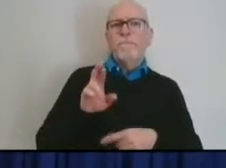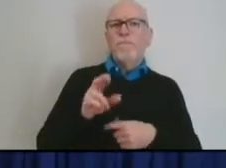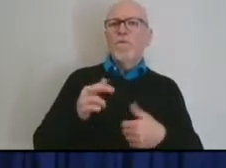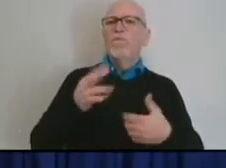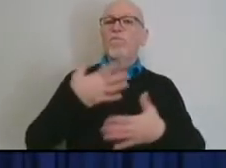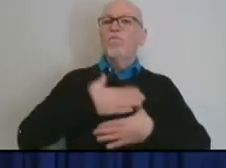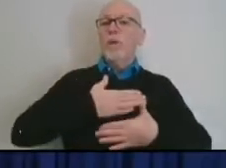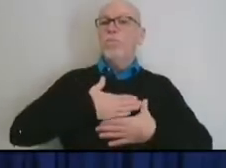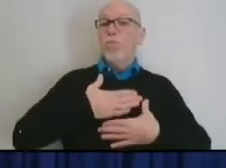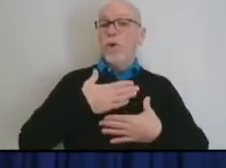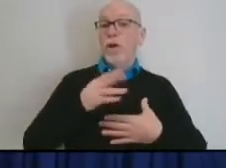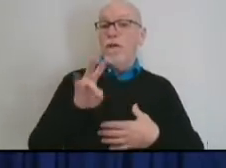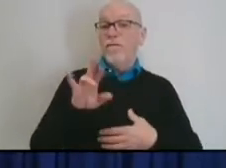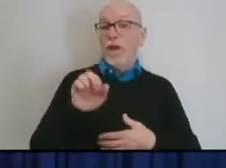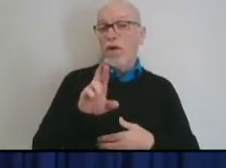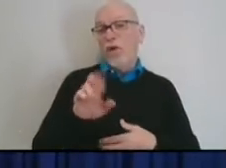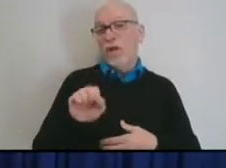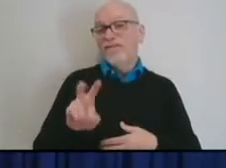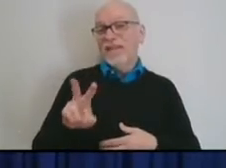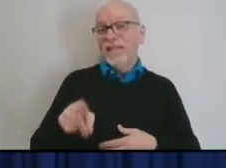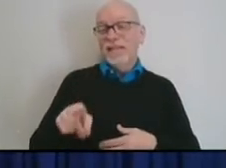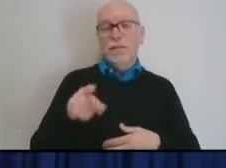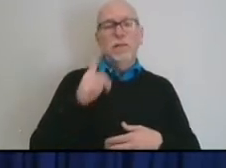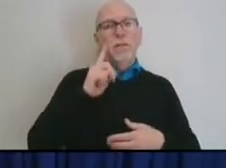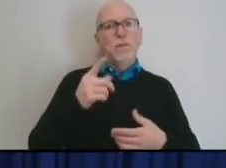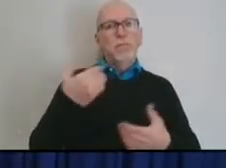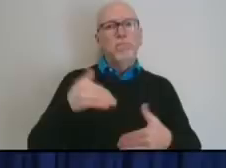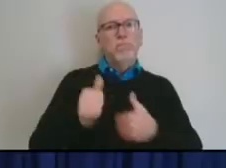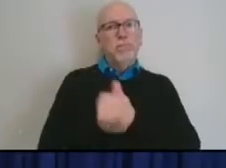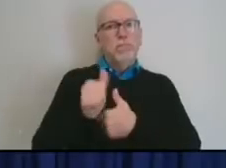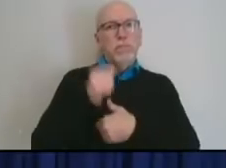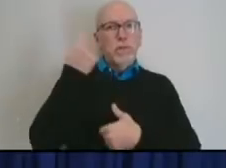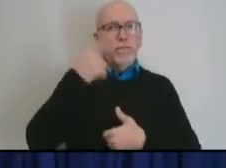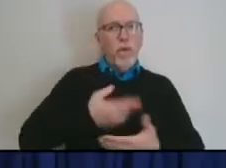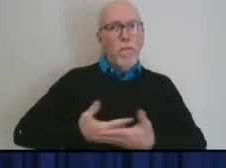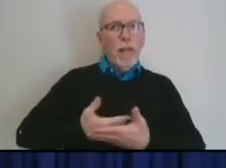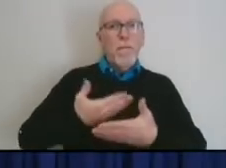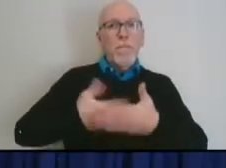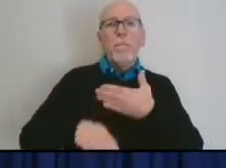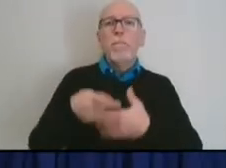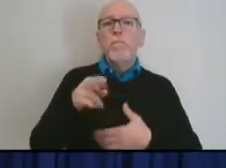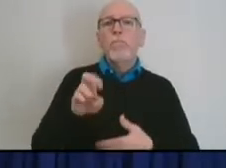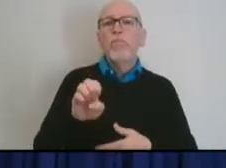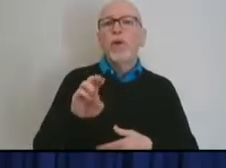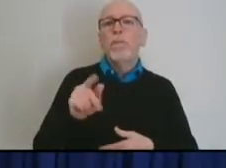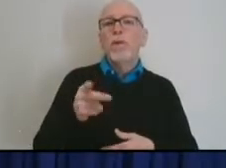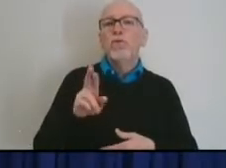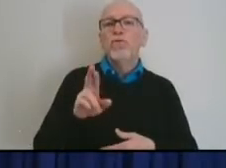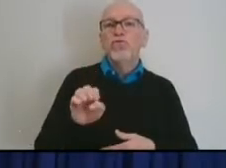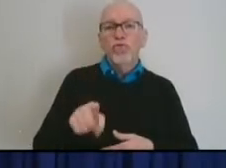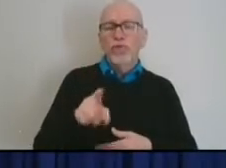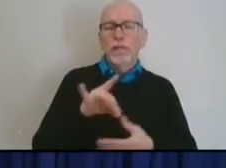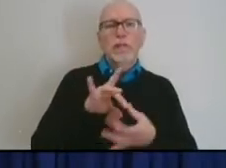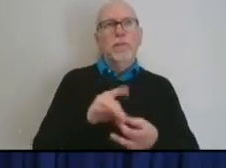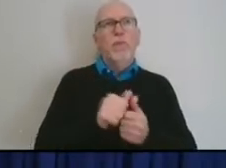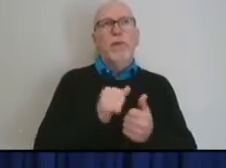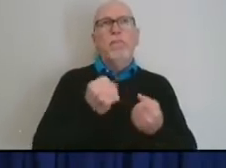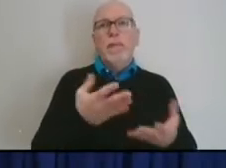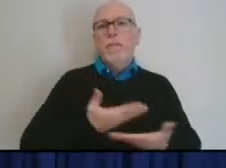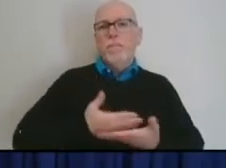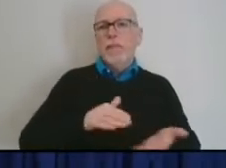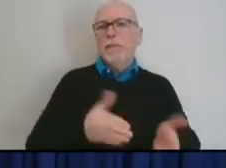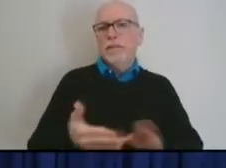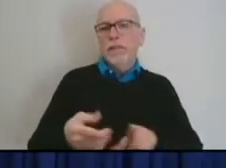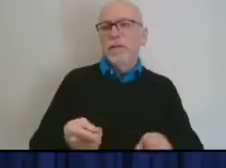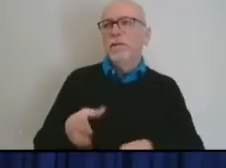very deadly for Yep. especially our premature babies that are born, contributes significantly to our infant mortality. And it's almost, I don't want to, this is not